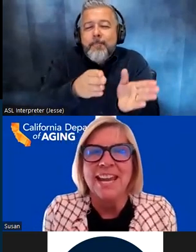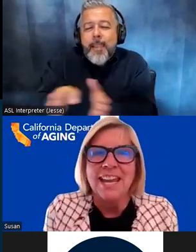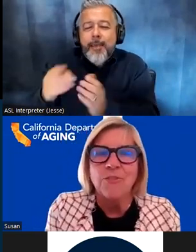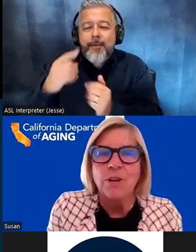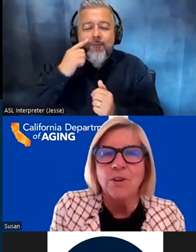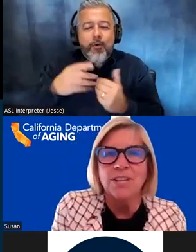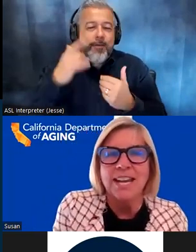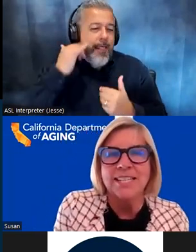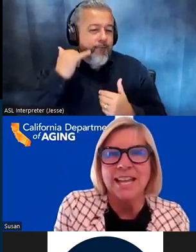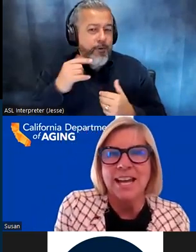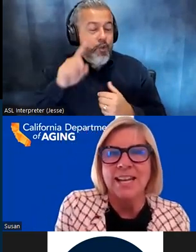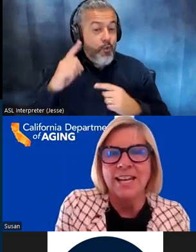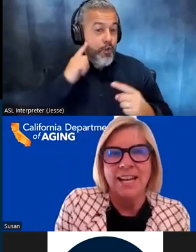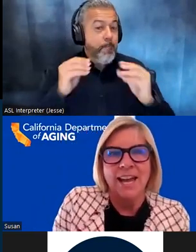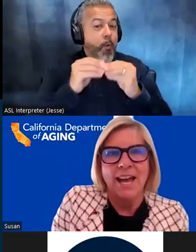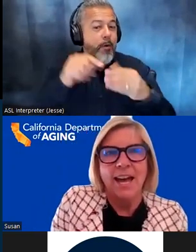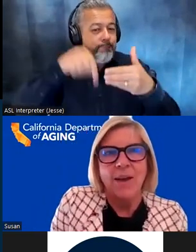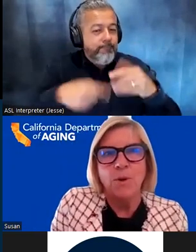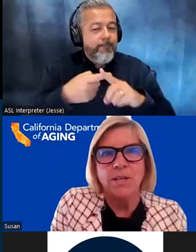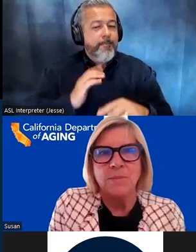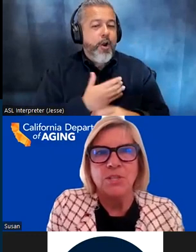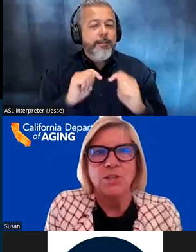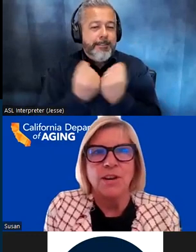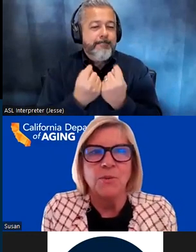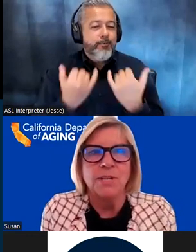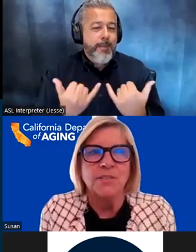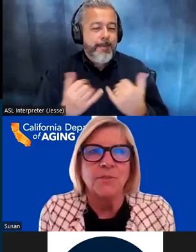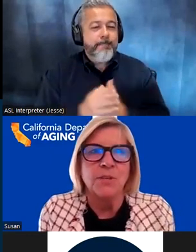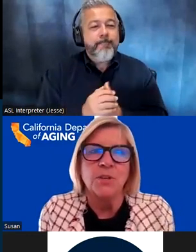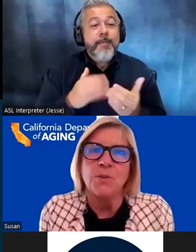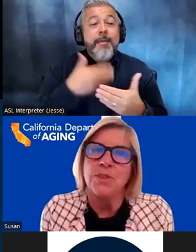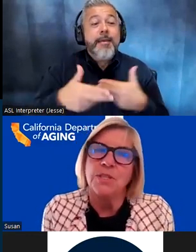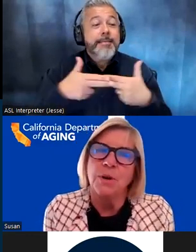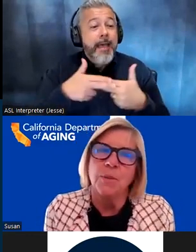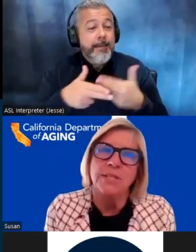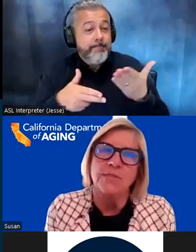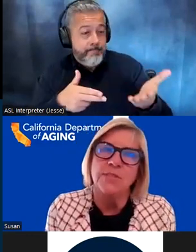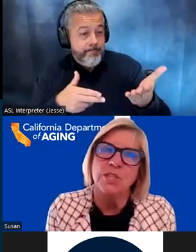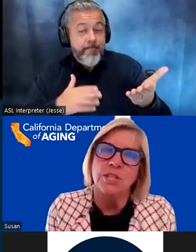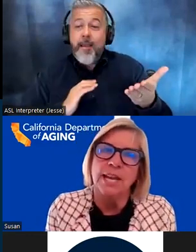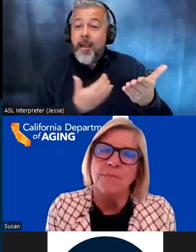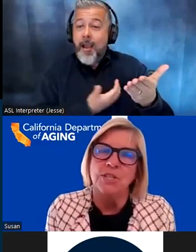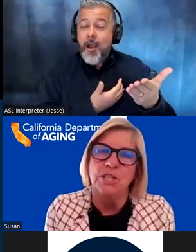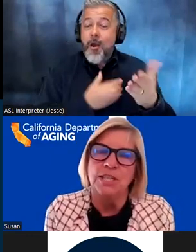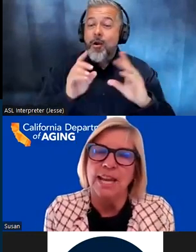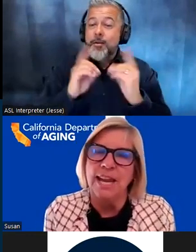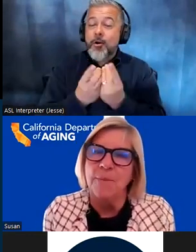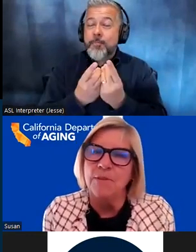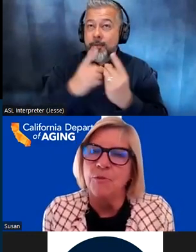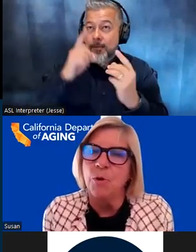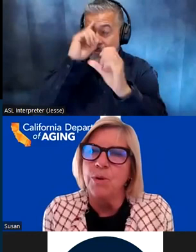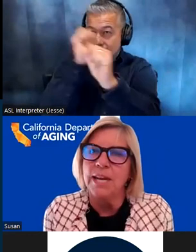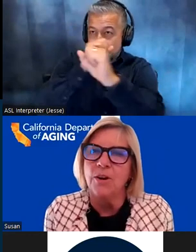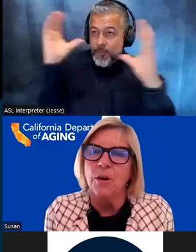today. If we go to the next slide, I wanted to be sure everyone is familiar with the department's vision and mission.